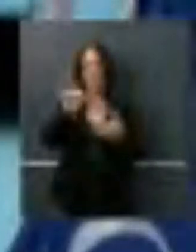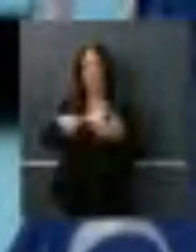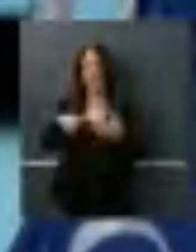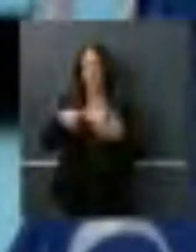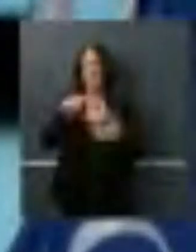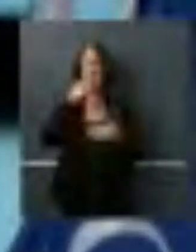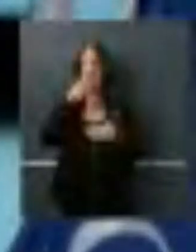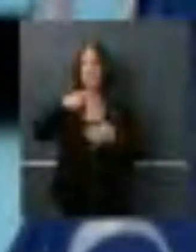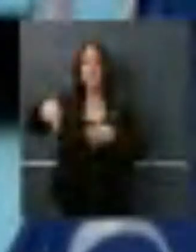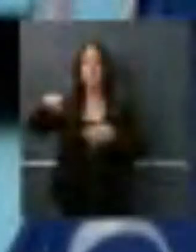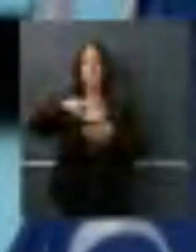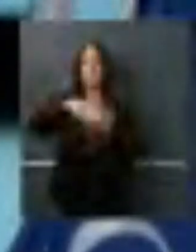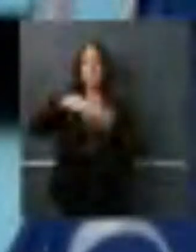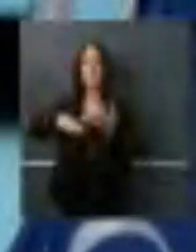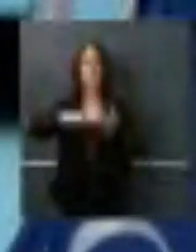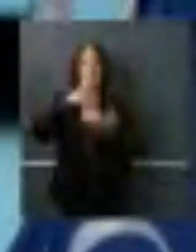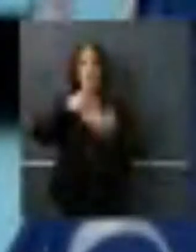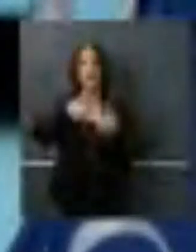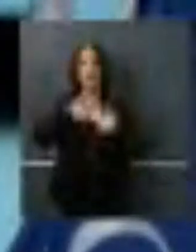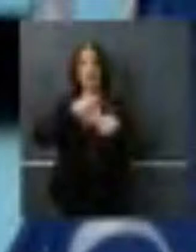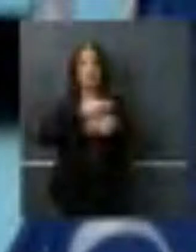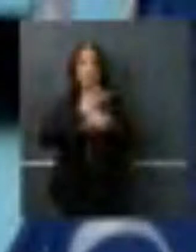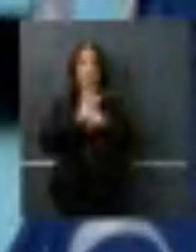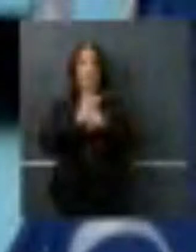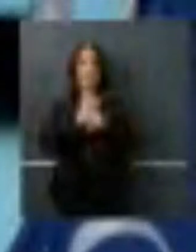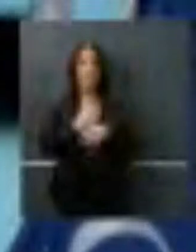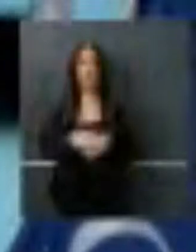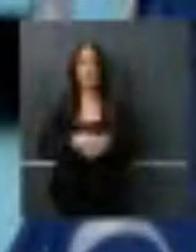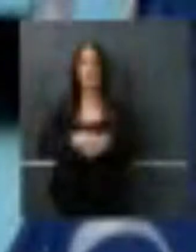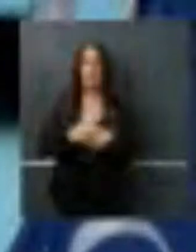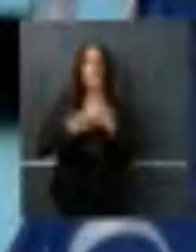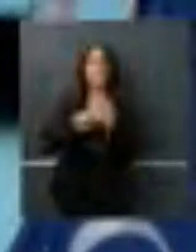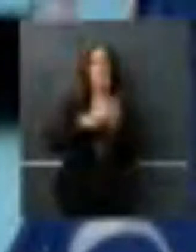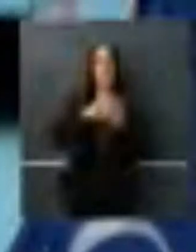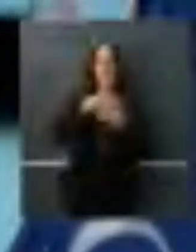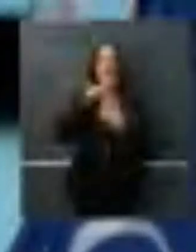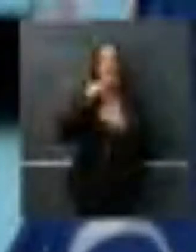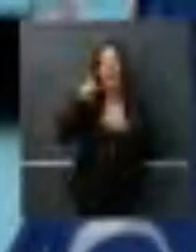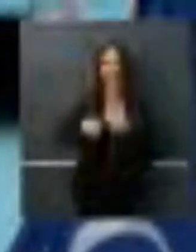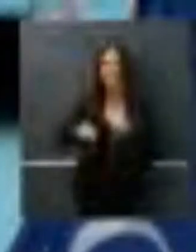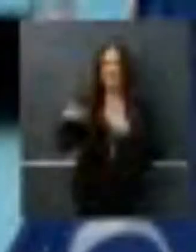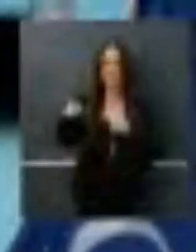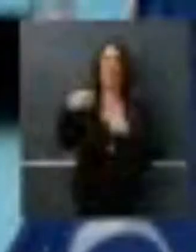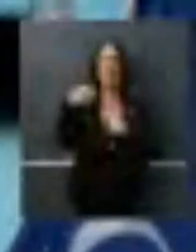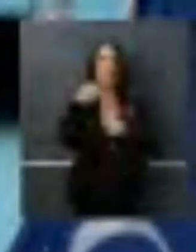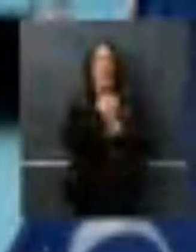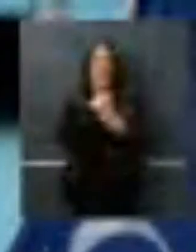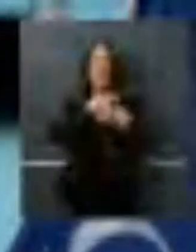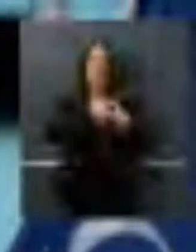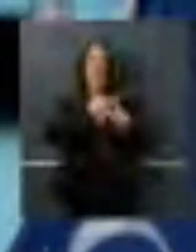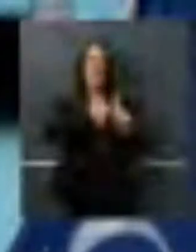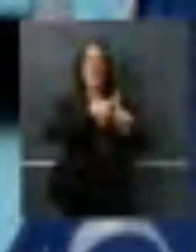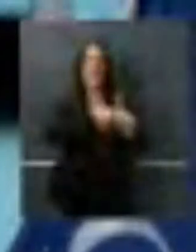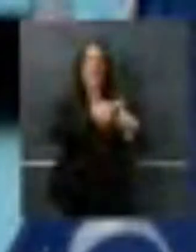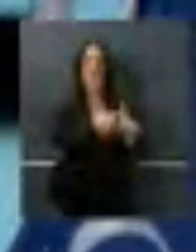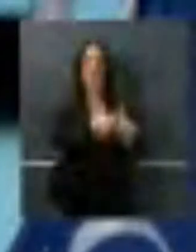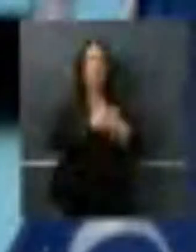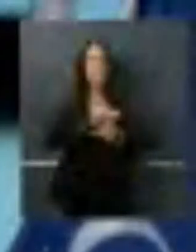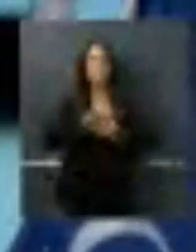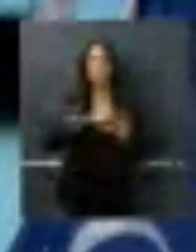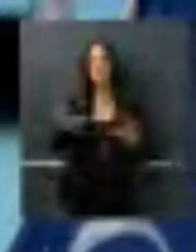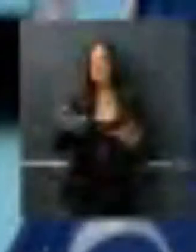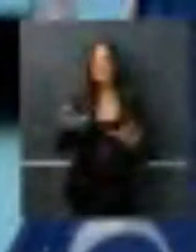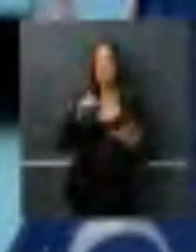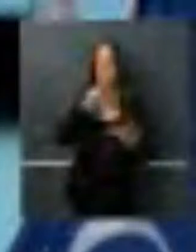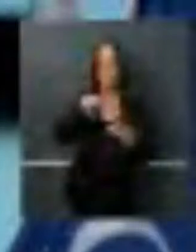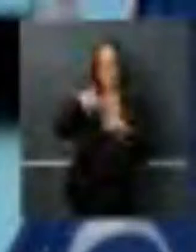debt. No burden now placed on them over the next 90 days, no impact to their credit rating, no